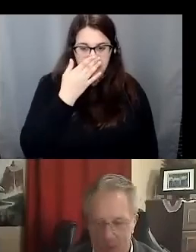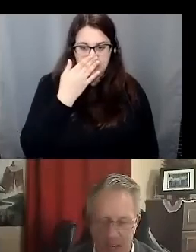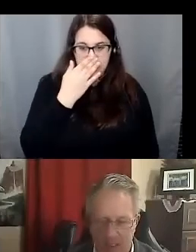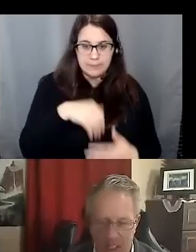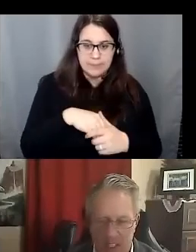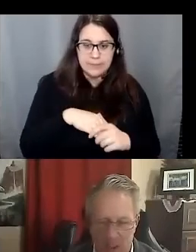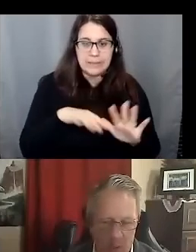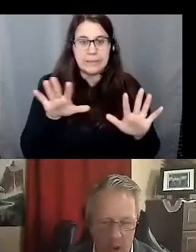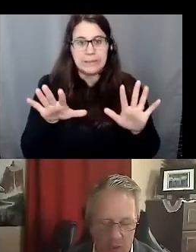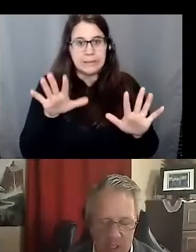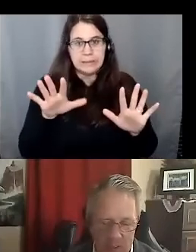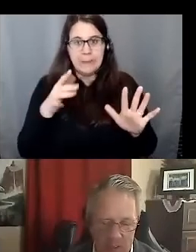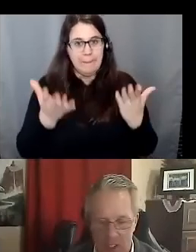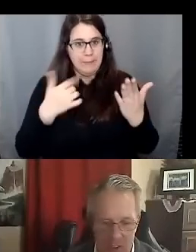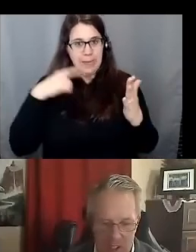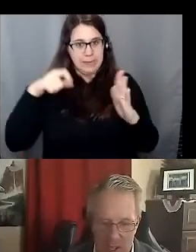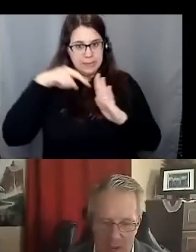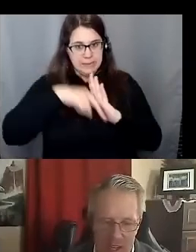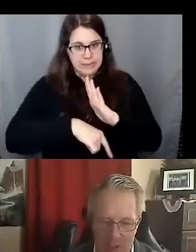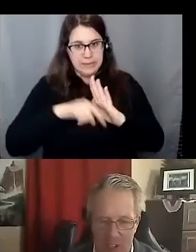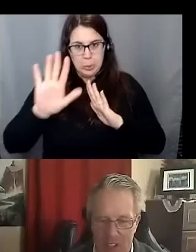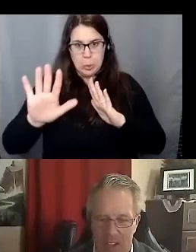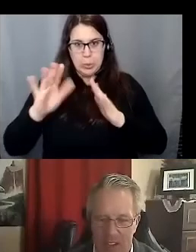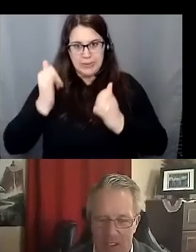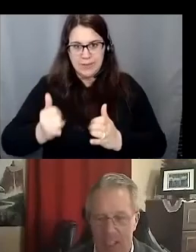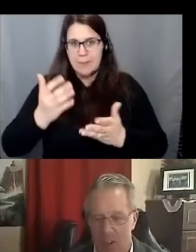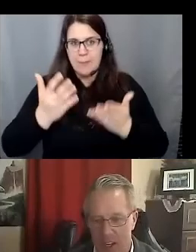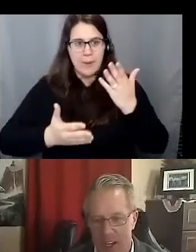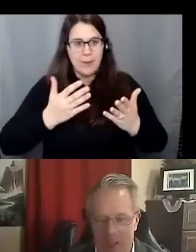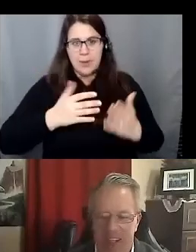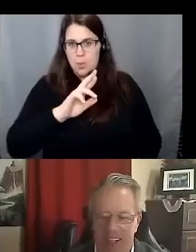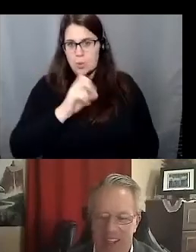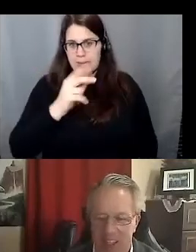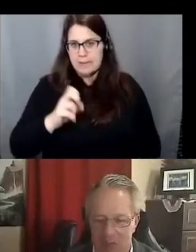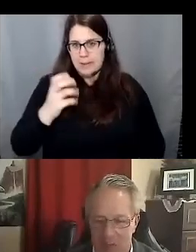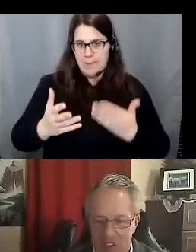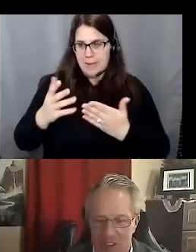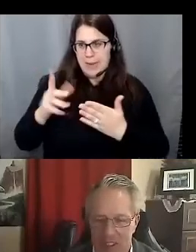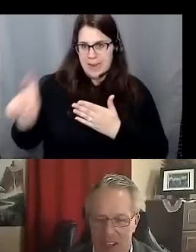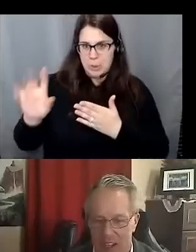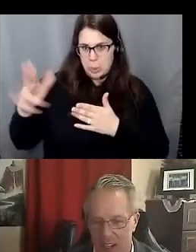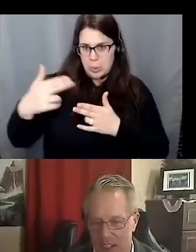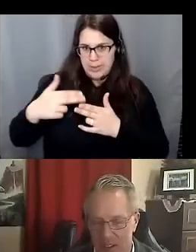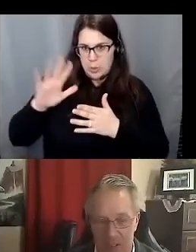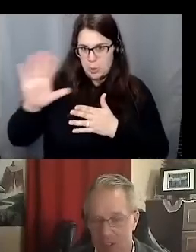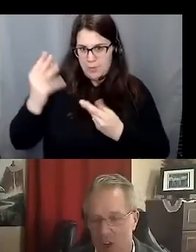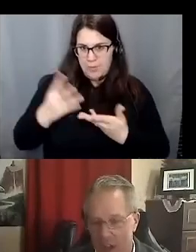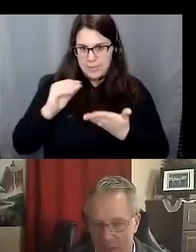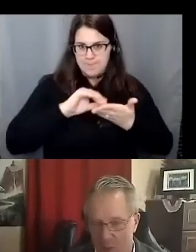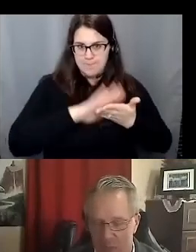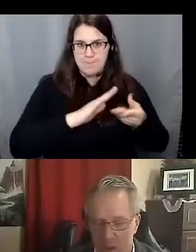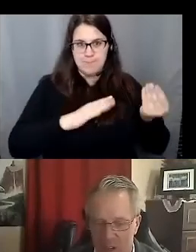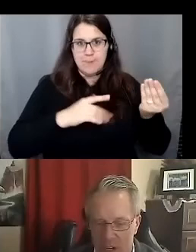And I'd probably have to dig into it more individually. So actually, I might ask Roxanne to take your name and information, and then I can even call